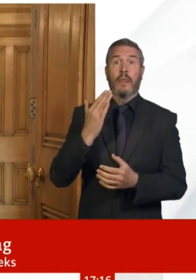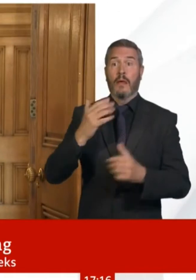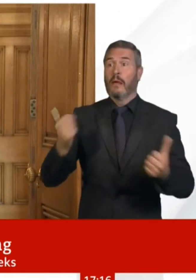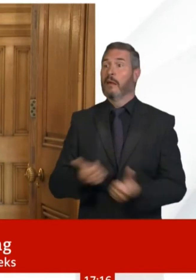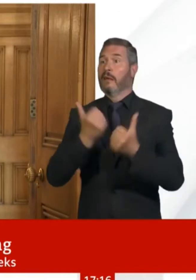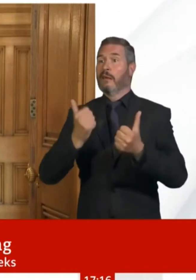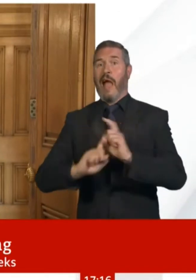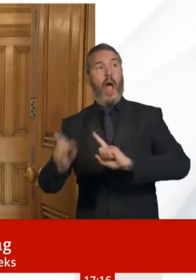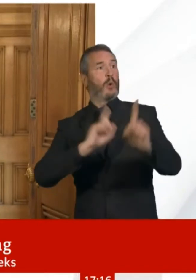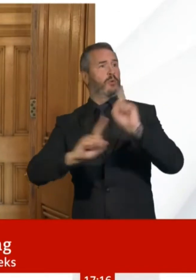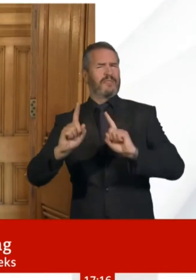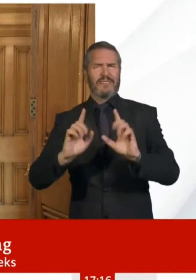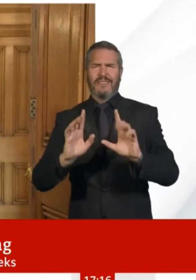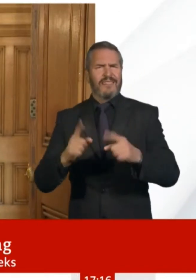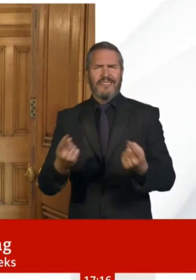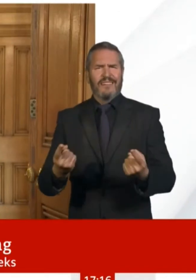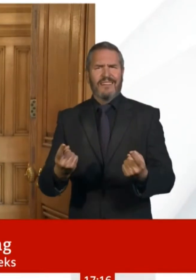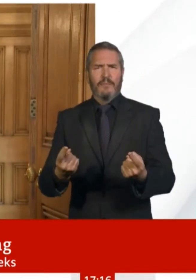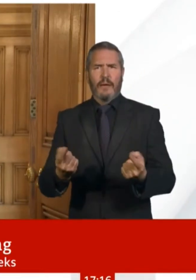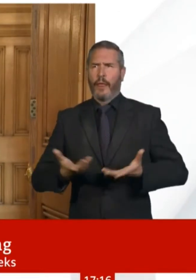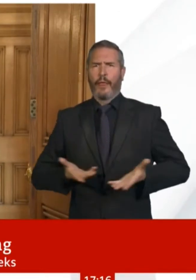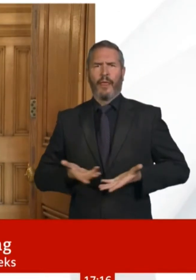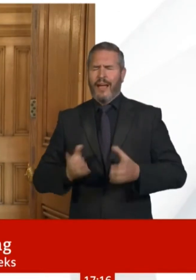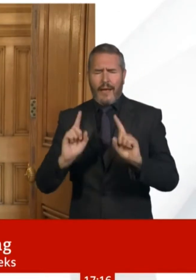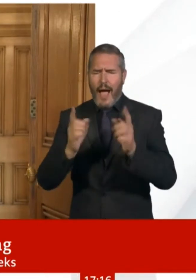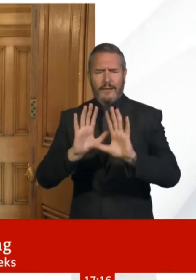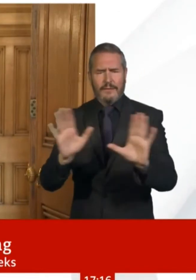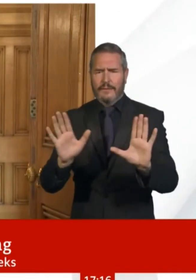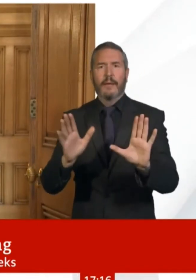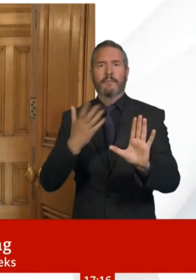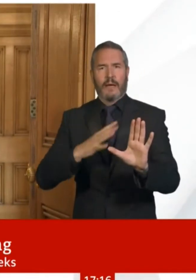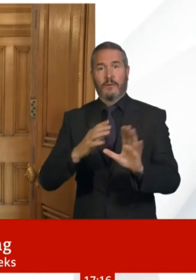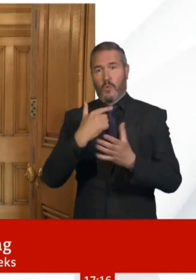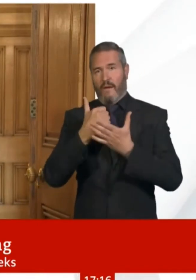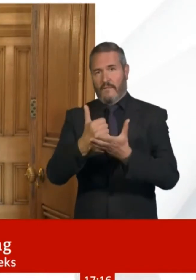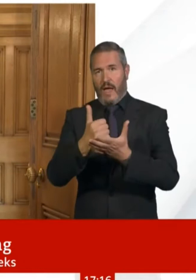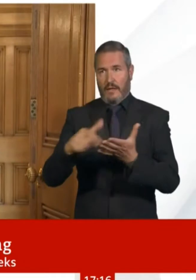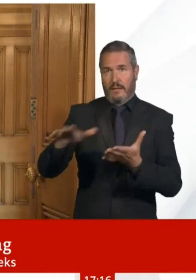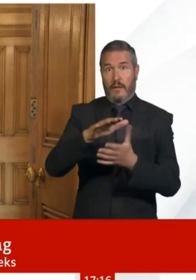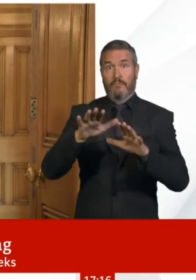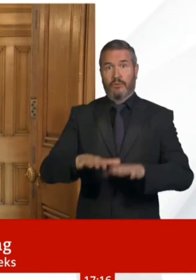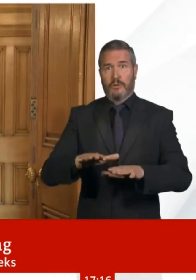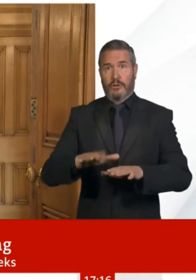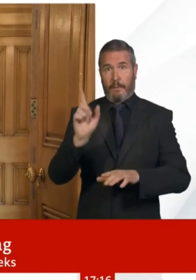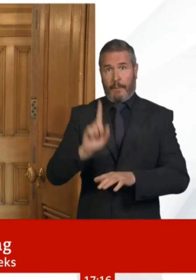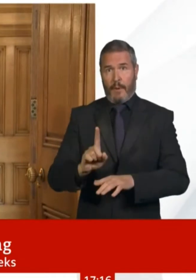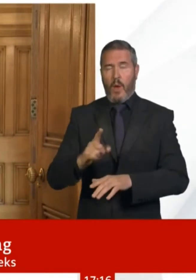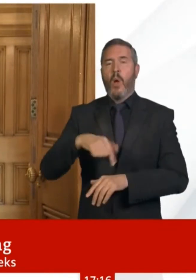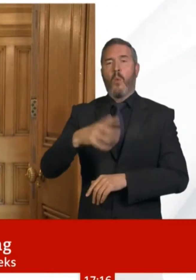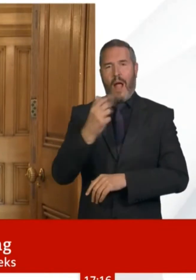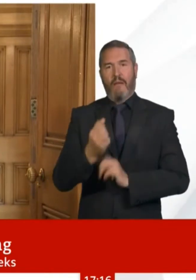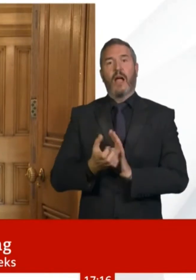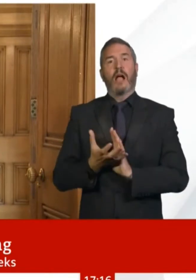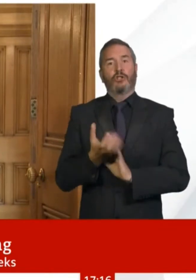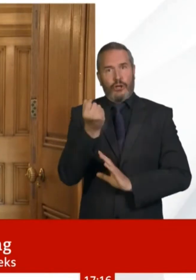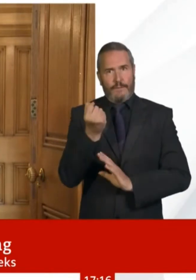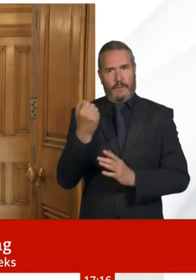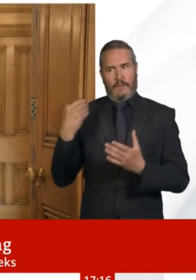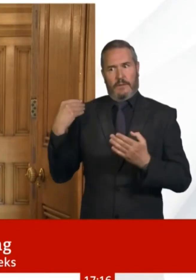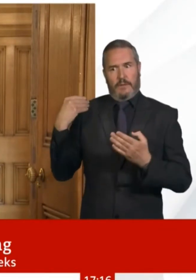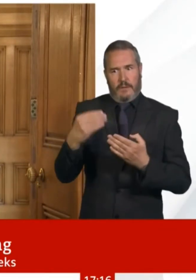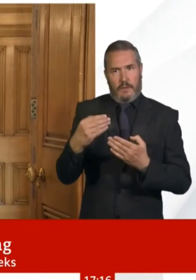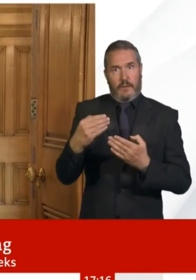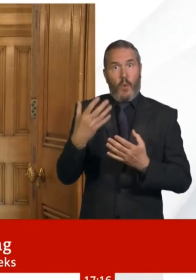the evidence. That wouldn't be a responsible thing to do. But our message to the British public is there is light at the end of the tunnel. We are making progress, but at the